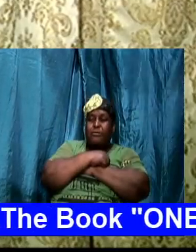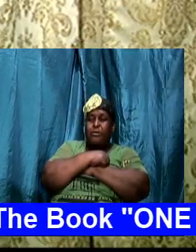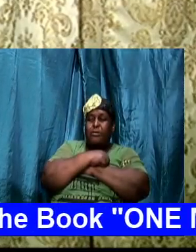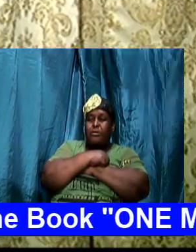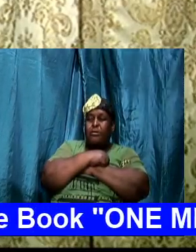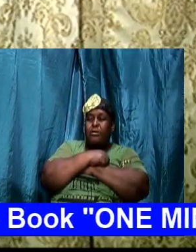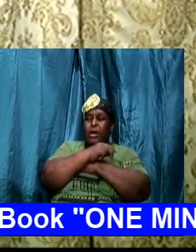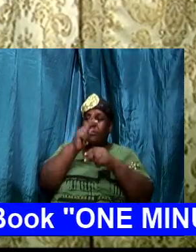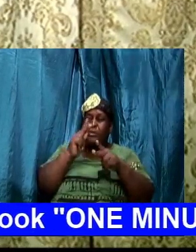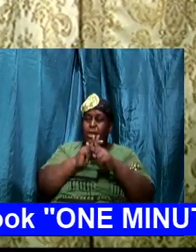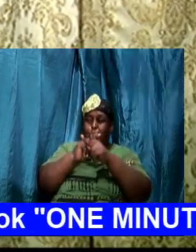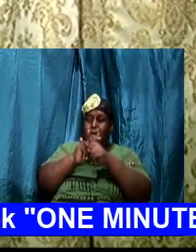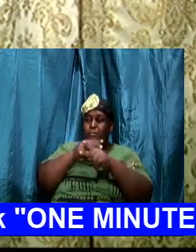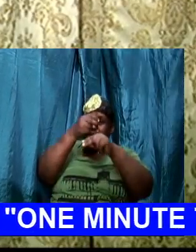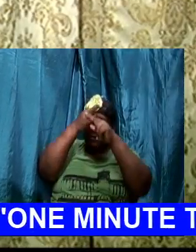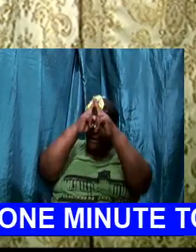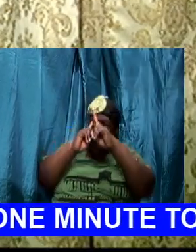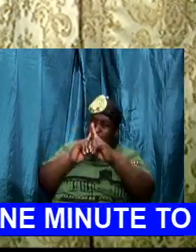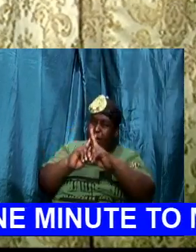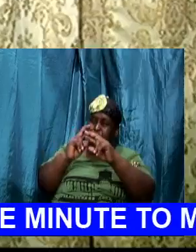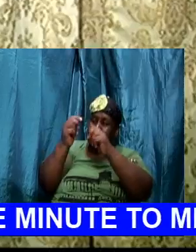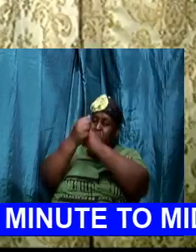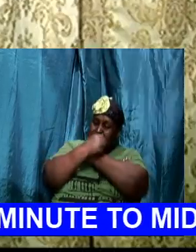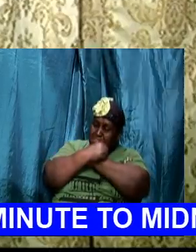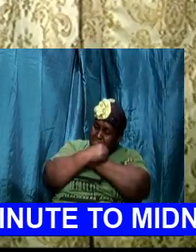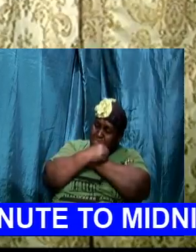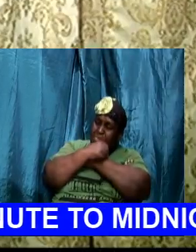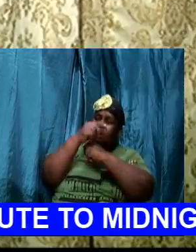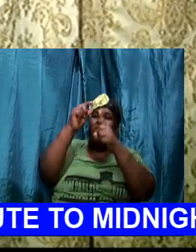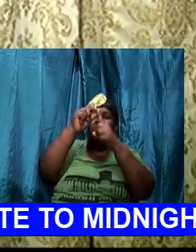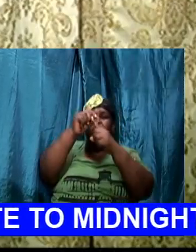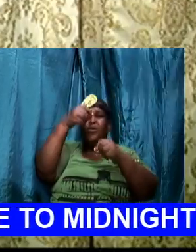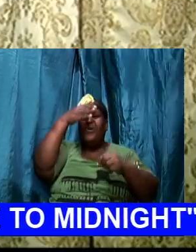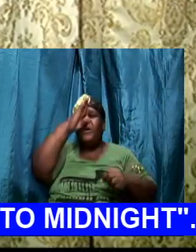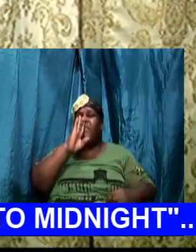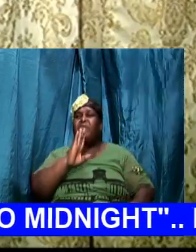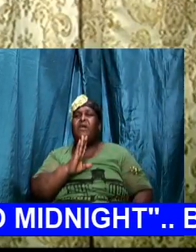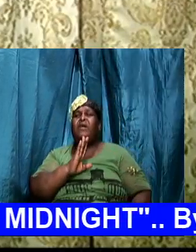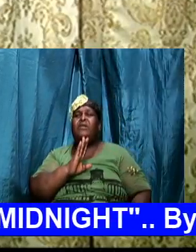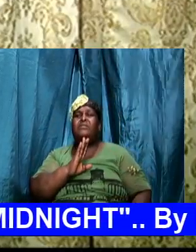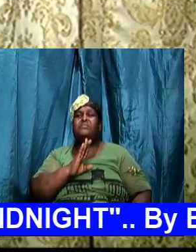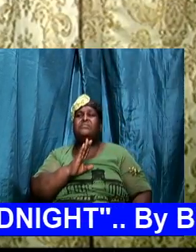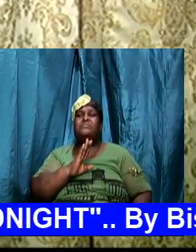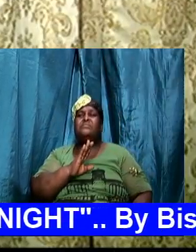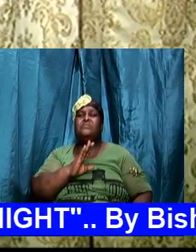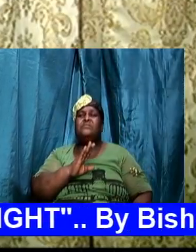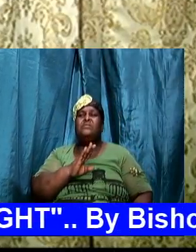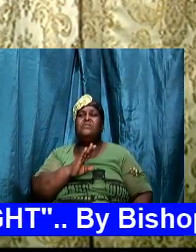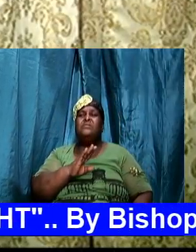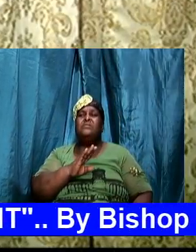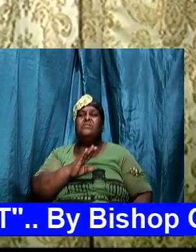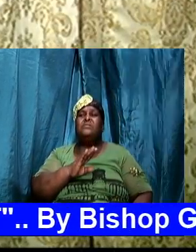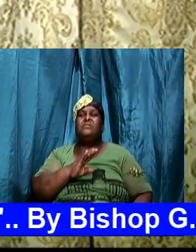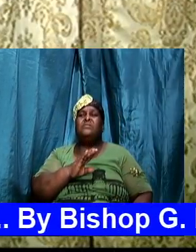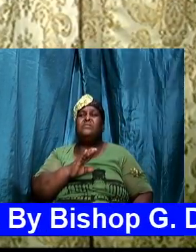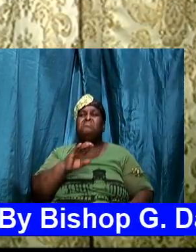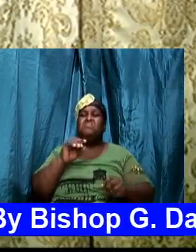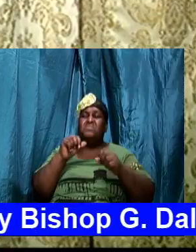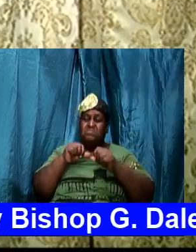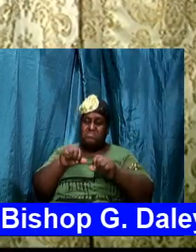that we honor, that we embrace the Word of Almighty God. Contained in this